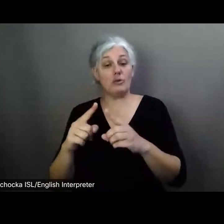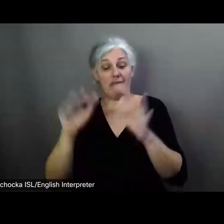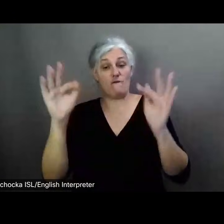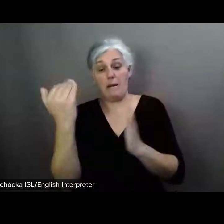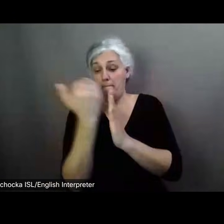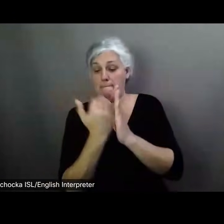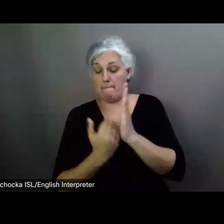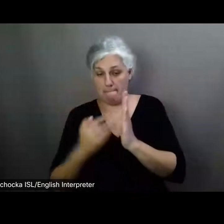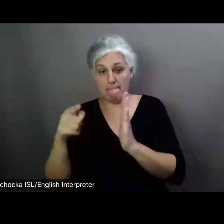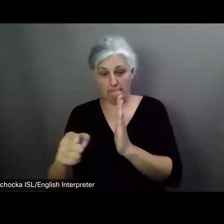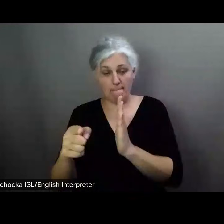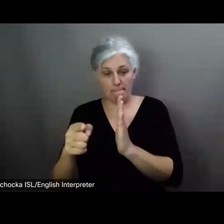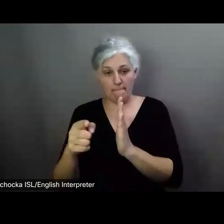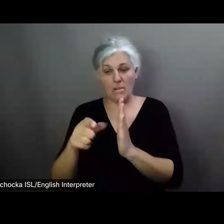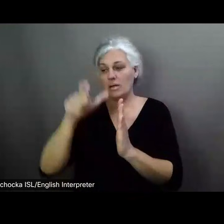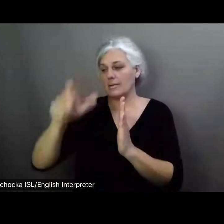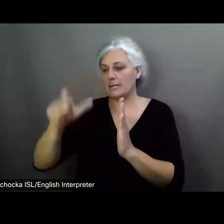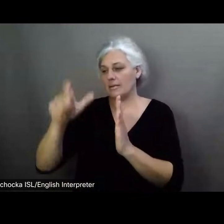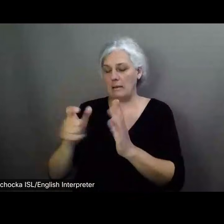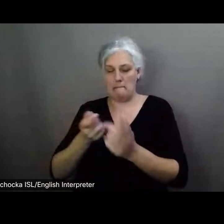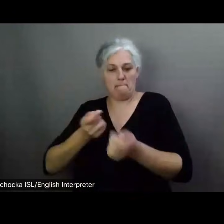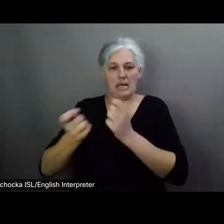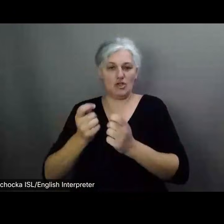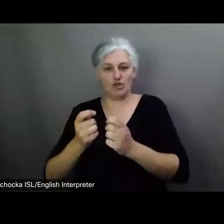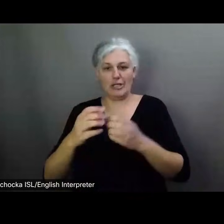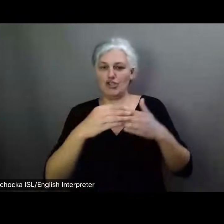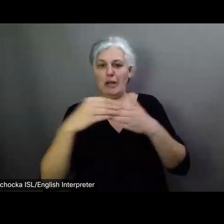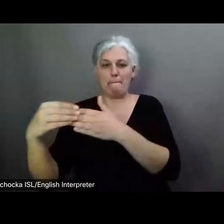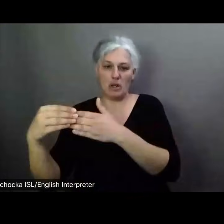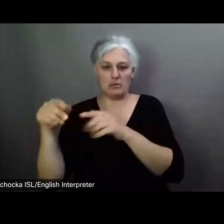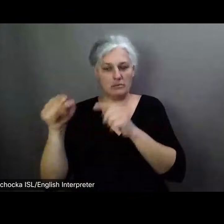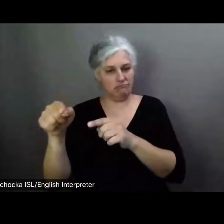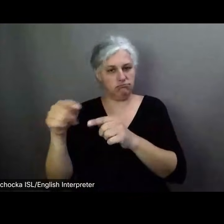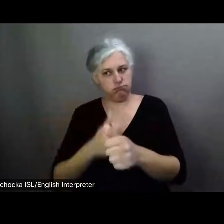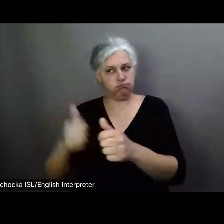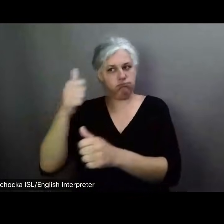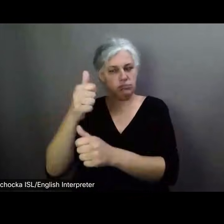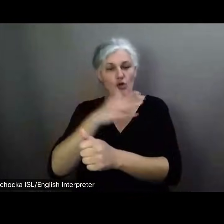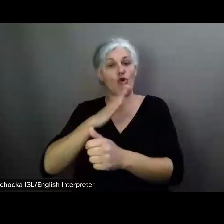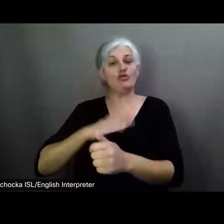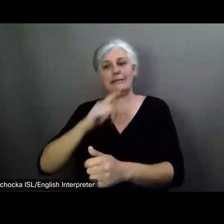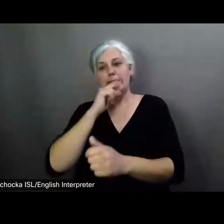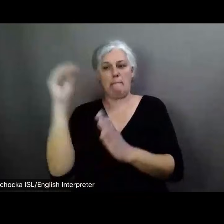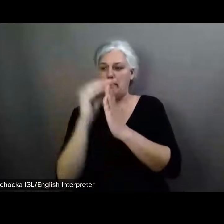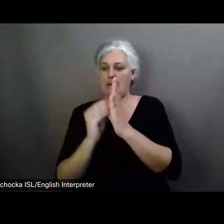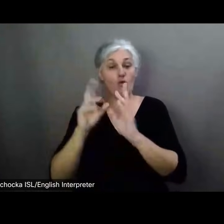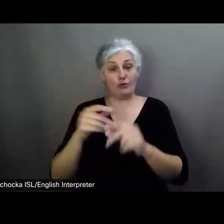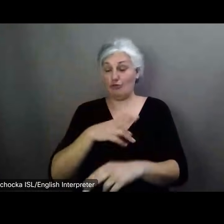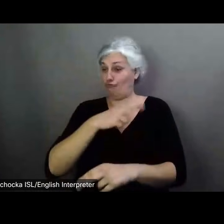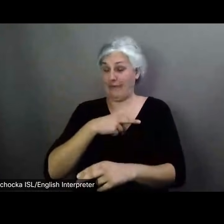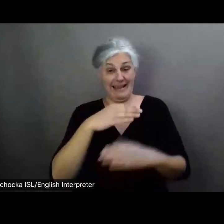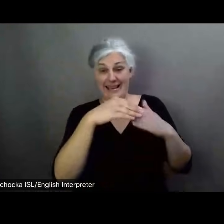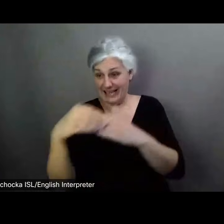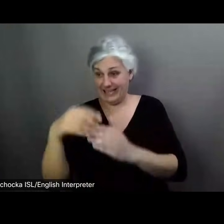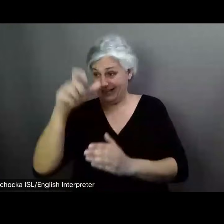Disclosure Clinical Managerial Champions. And these champions are not just figureheads, they're leaders and go-to people